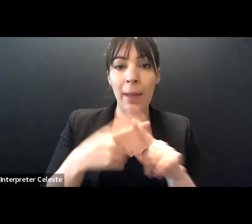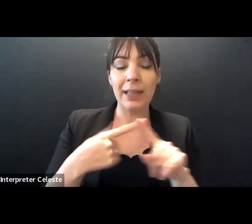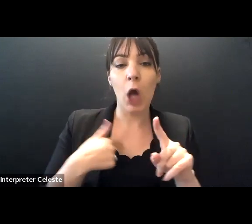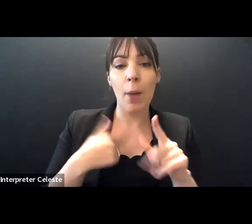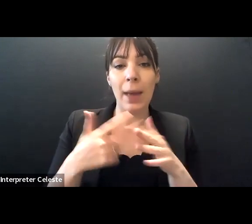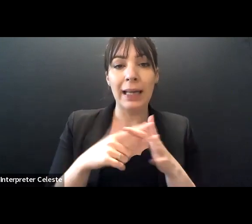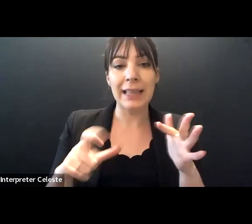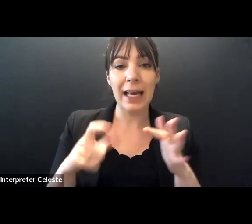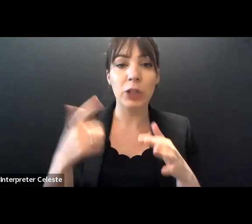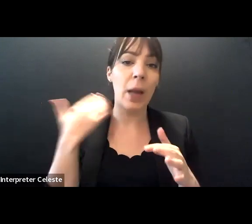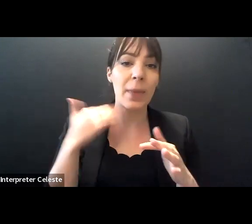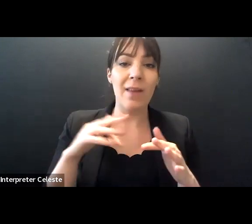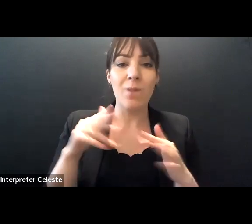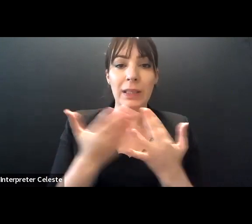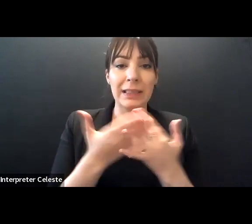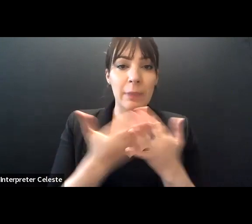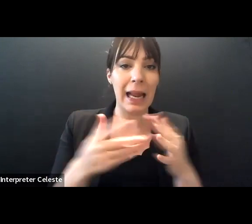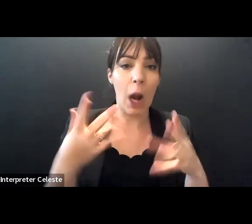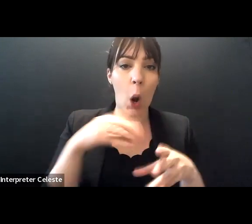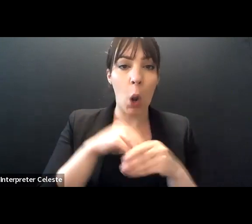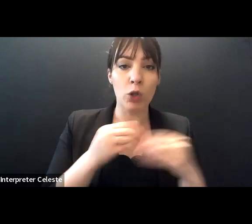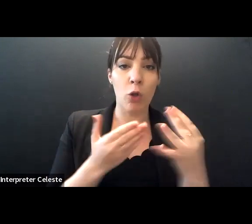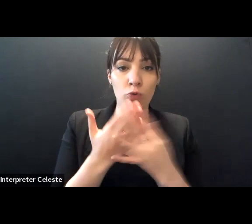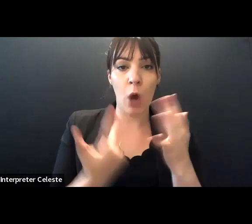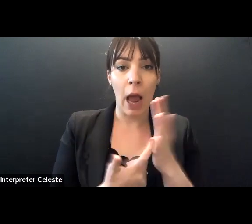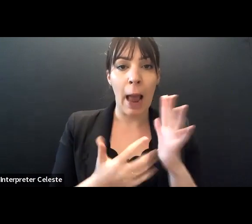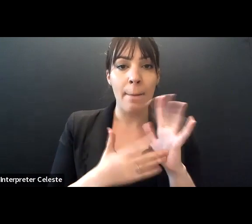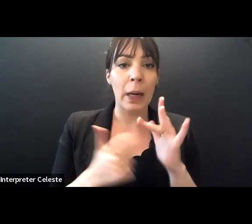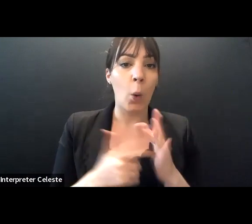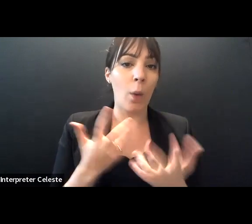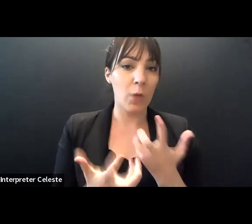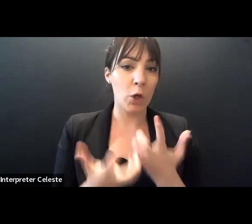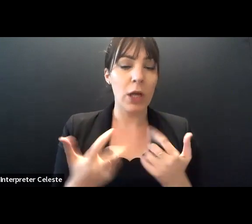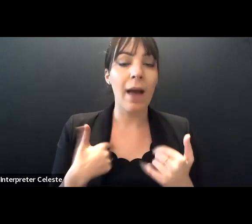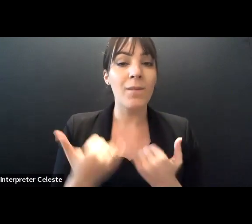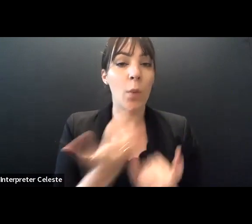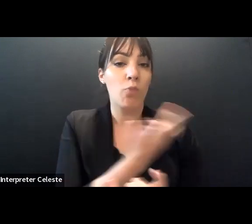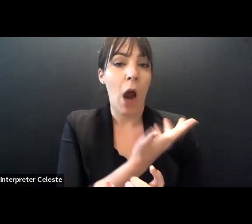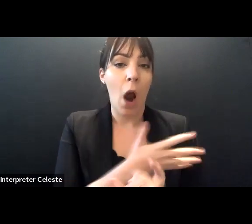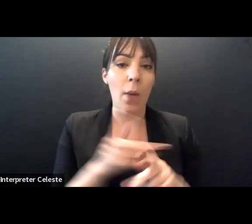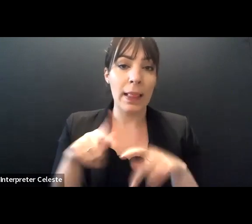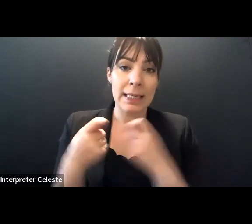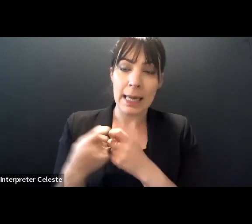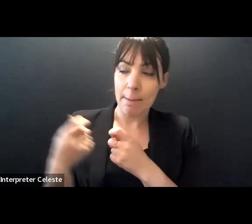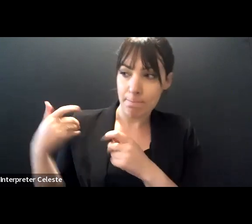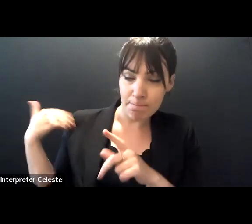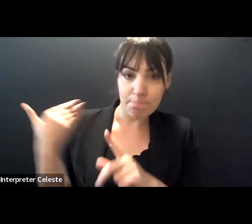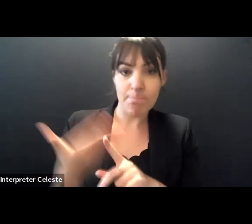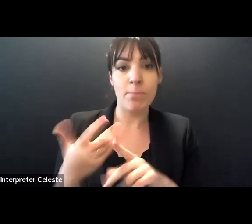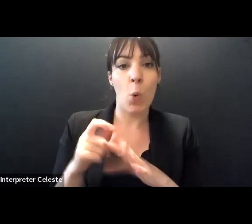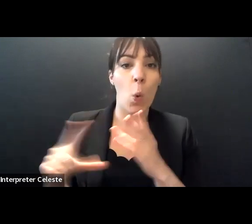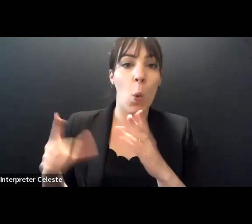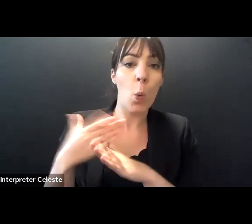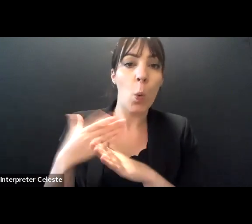and Inclusion at the University. I'm very proud of the team that have led the work that